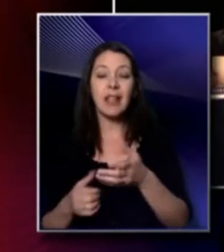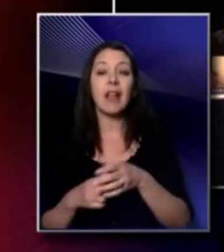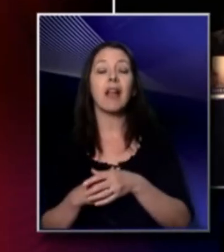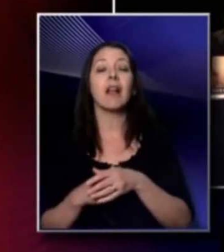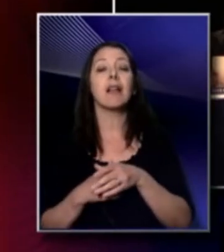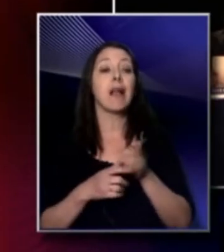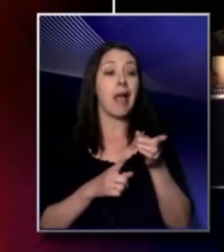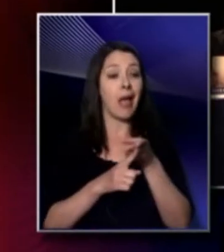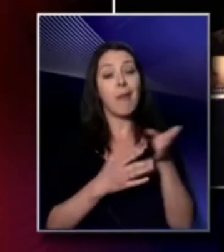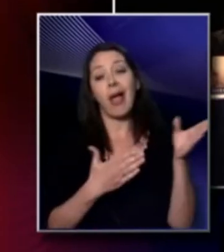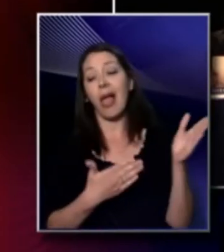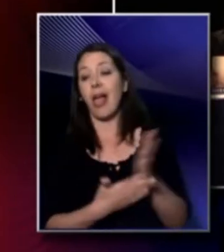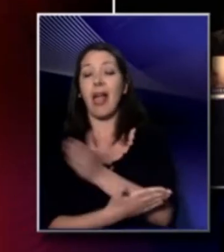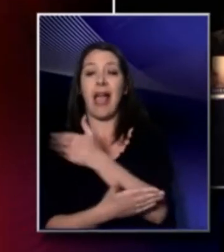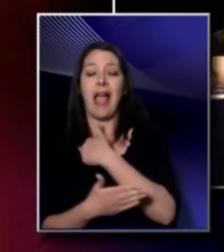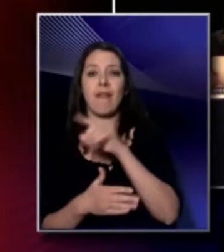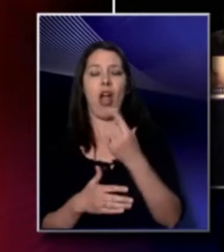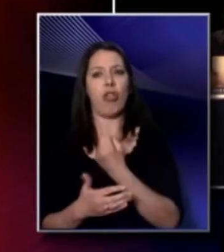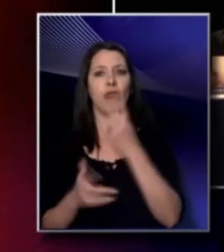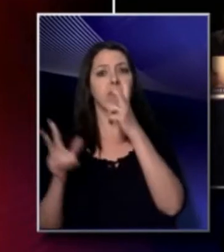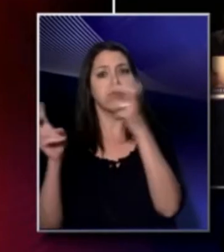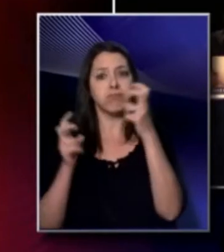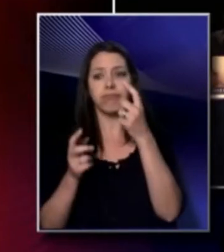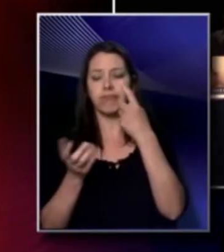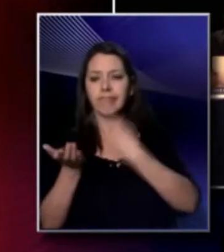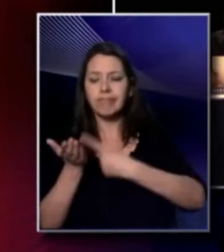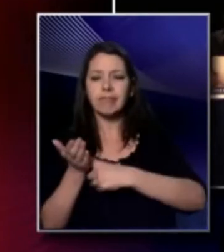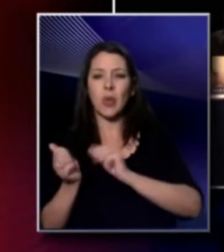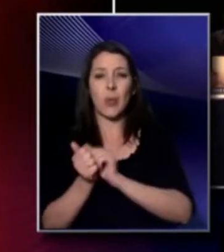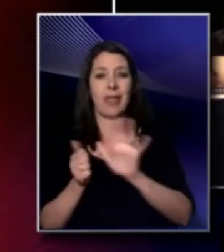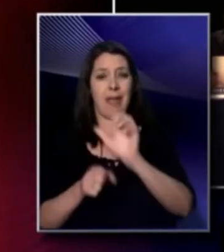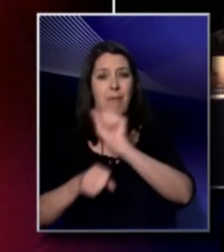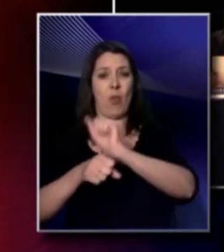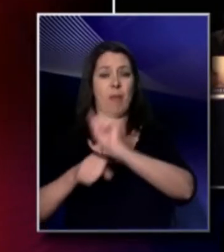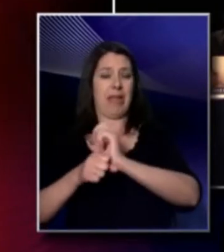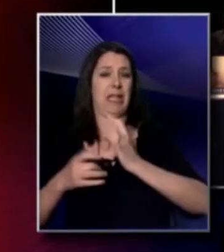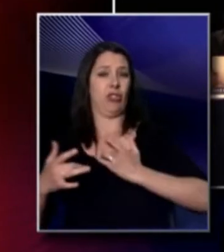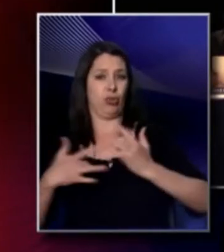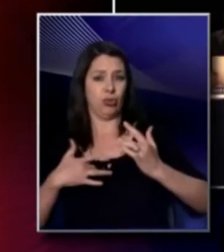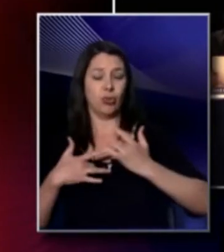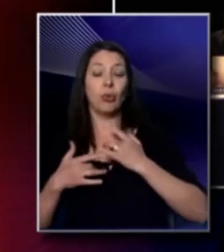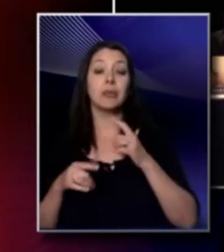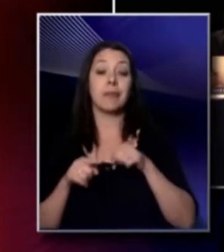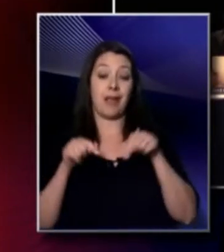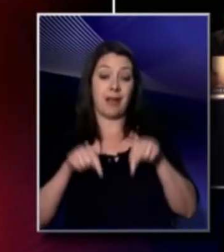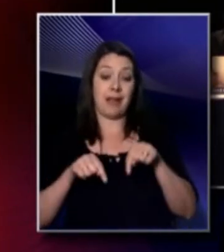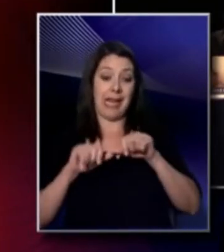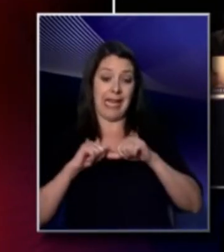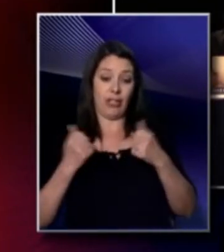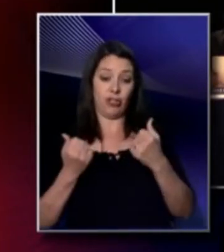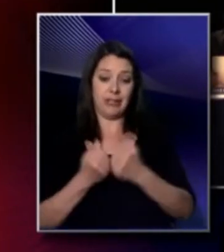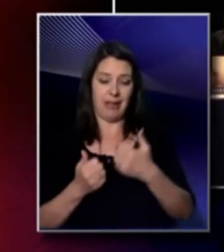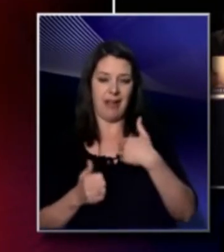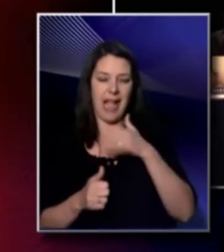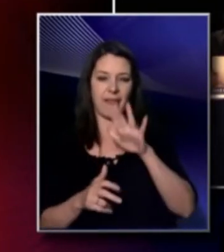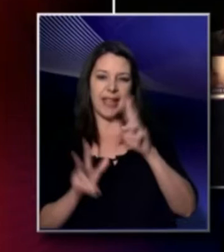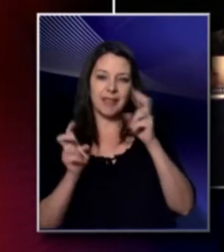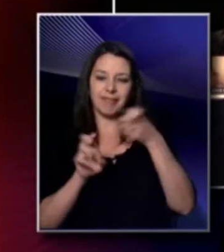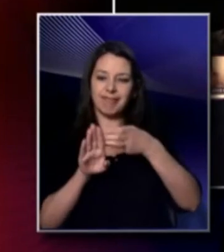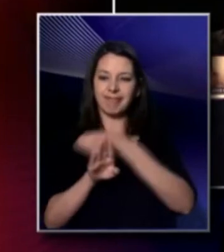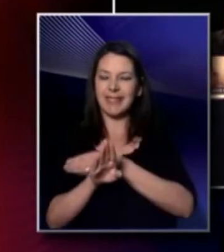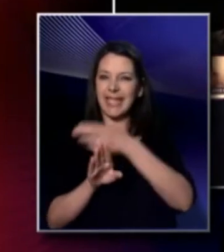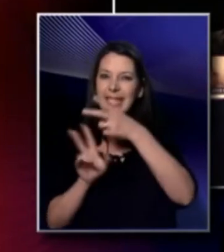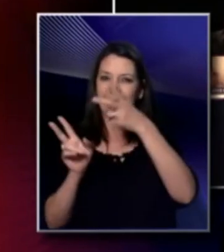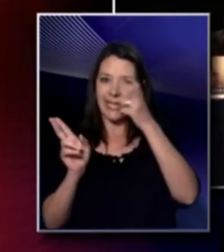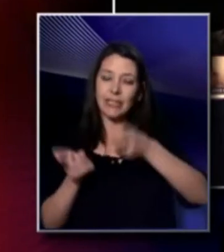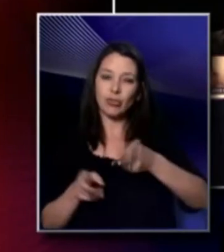significant employment concerns. But I do think given the past of the agency, there needs to be a sense of somewhere